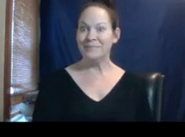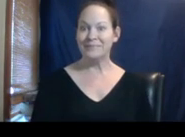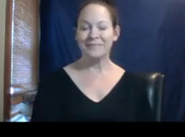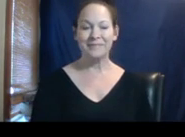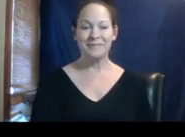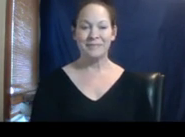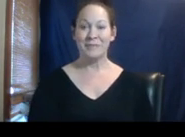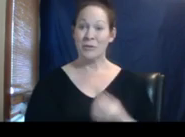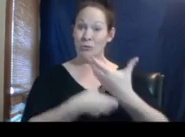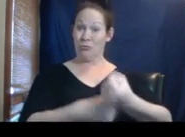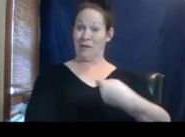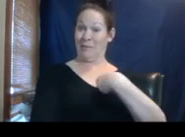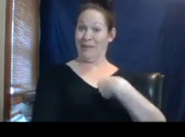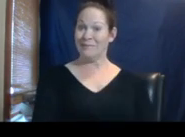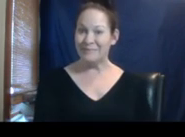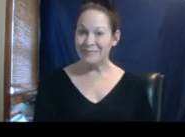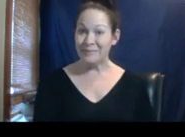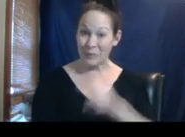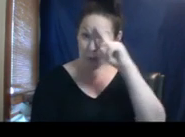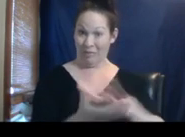Do you trust me enough to believe it?